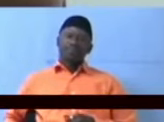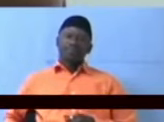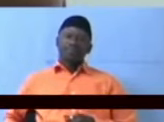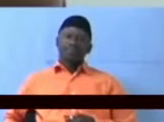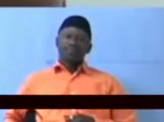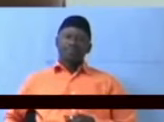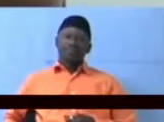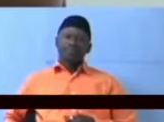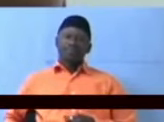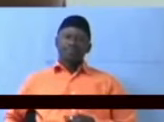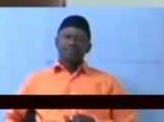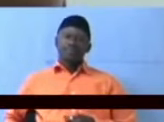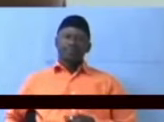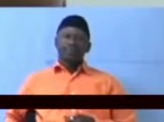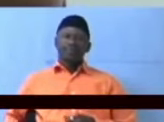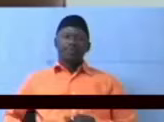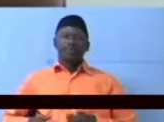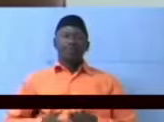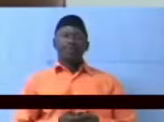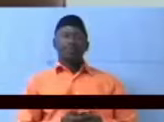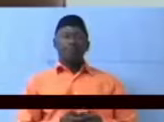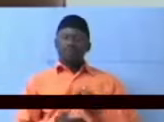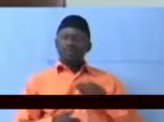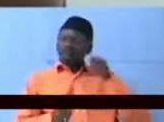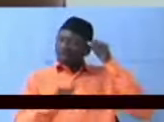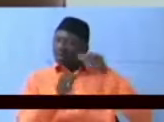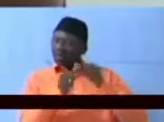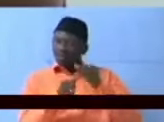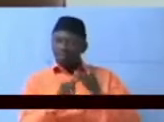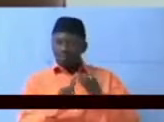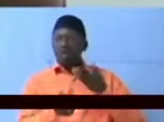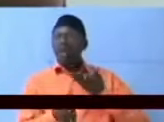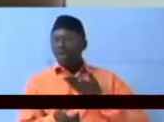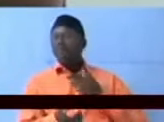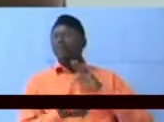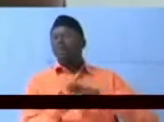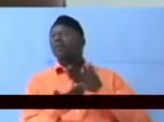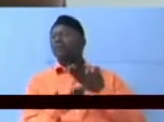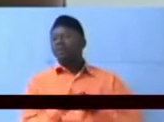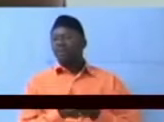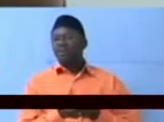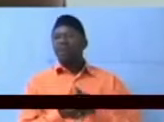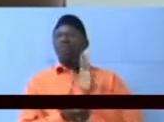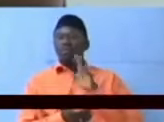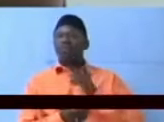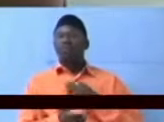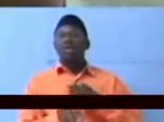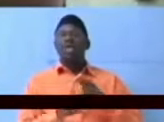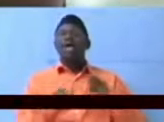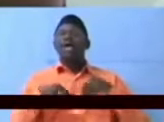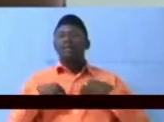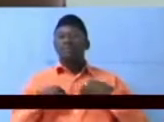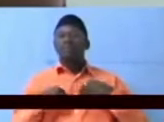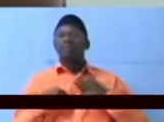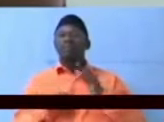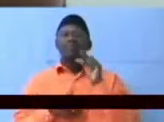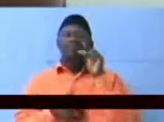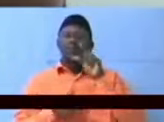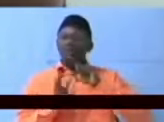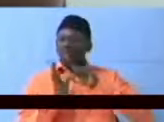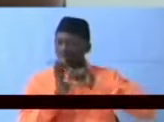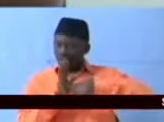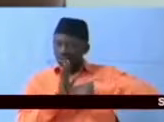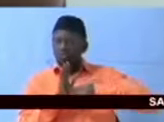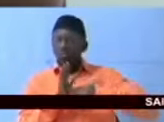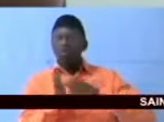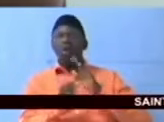Mr. Witness, just to bear in mind that since we're going to be having interpretation, you will have to give a few minutes between my questions and your answers